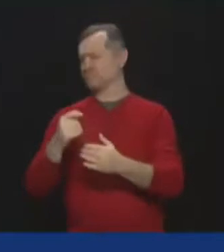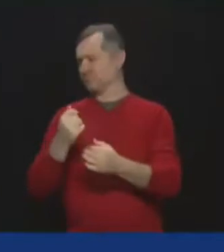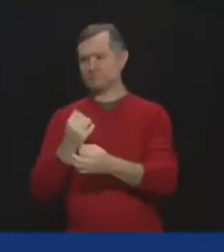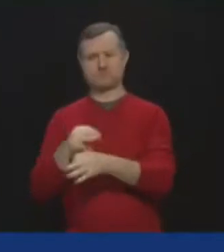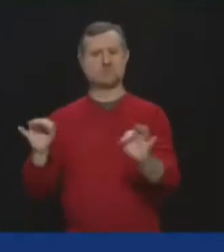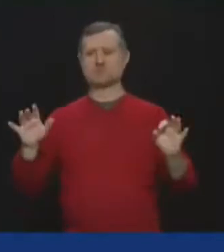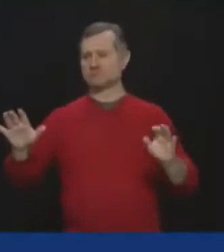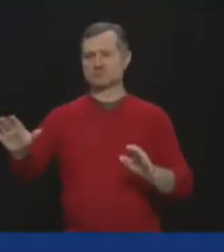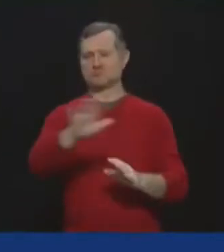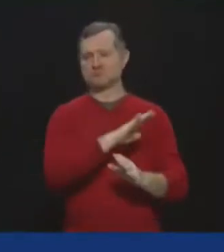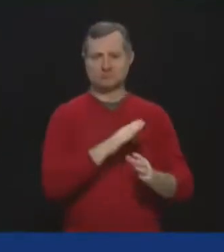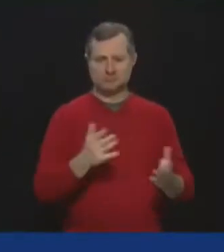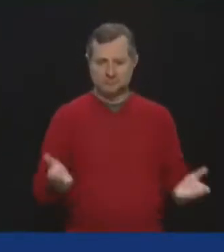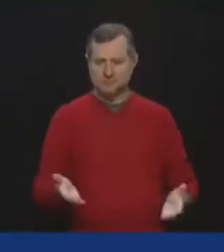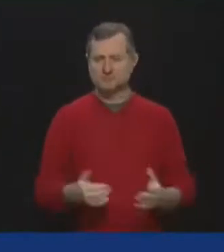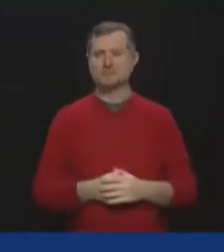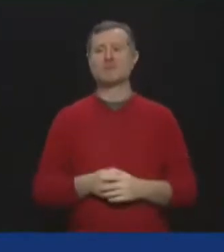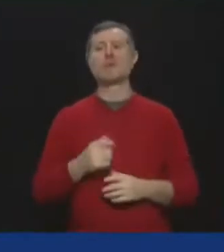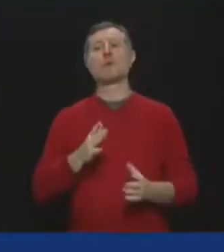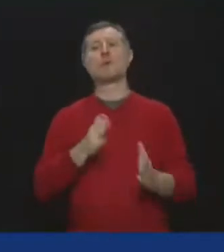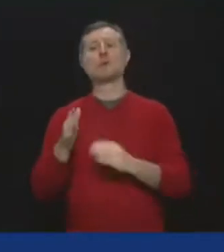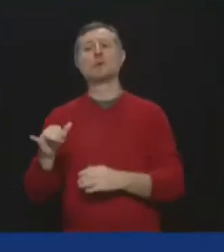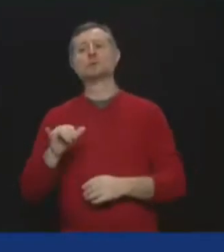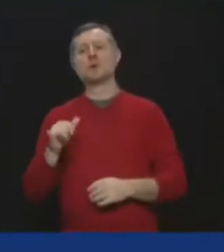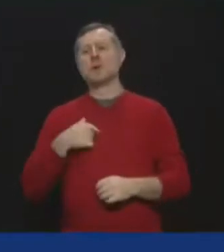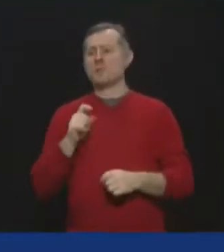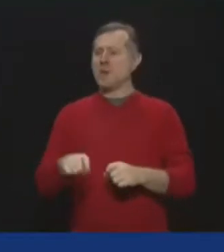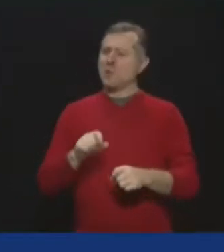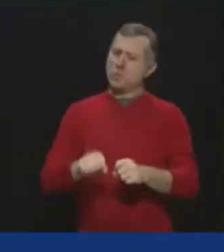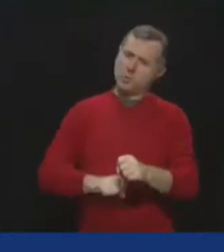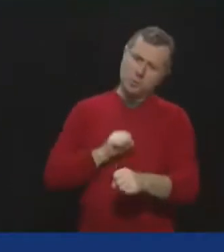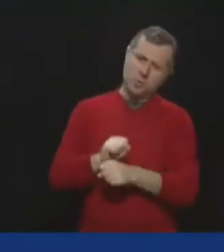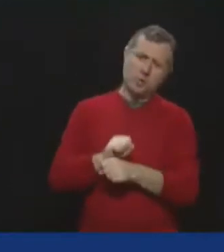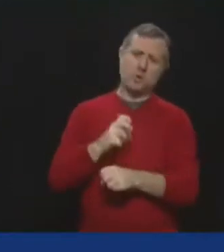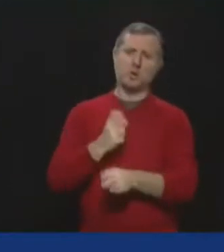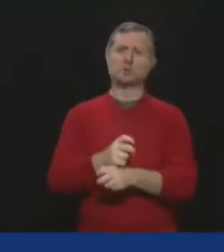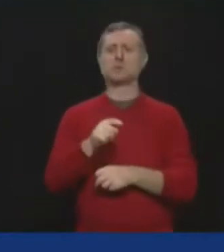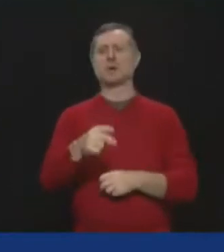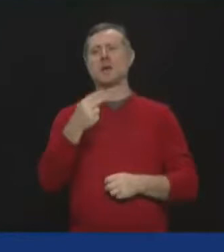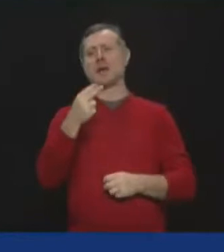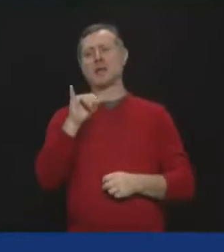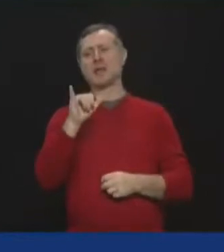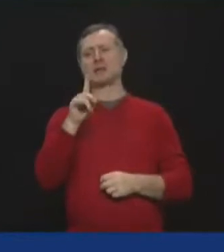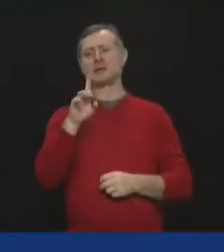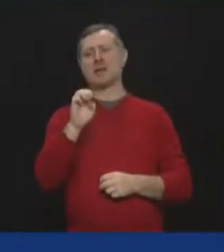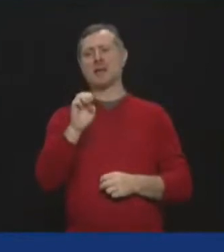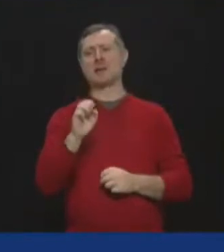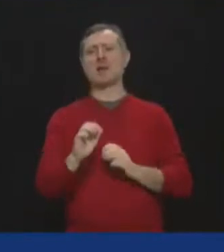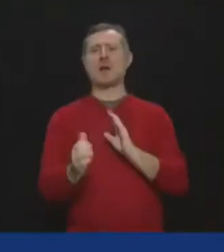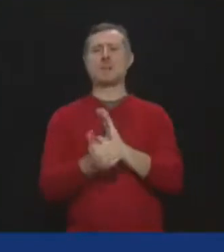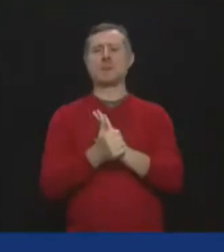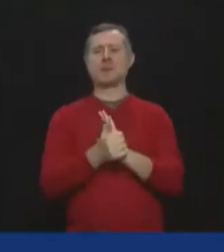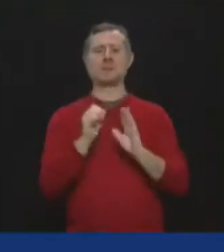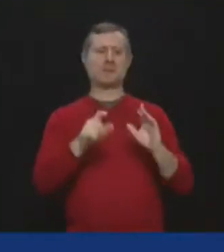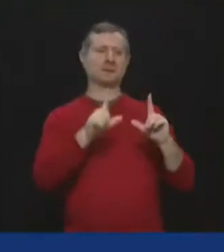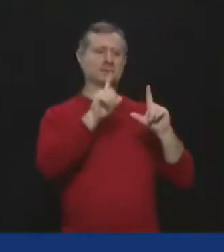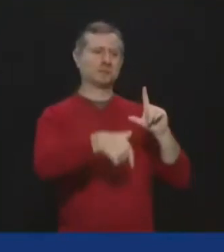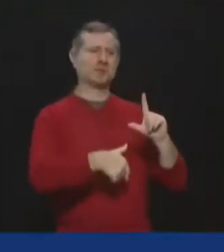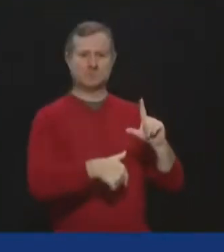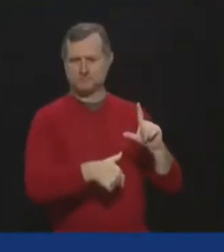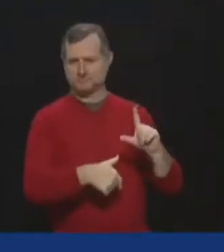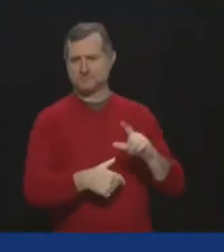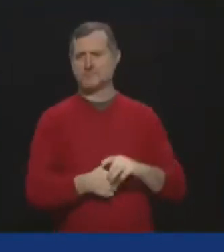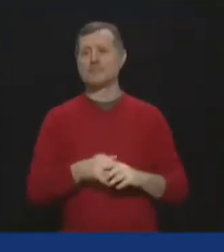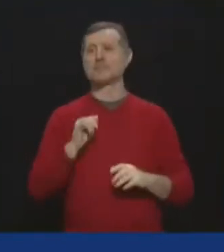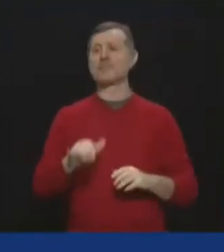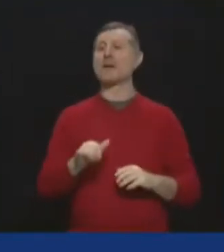We also have to continue our struggle to repeal the Hyde Amendment. The Hyde Amendment is what makes it